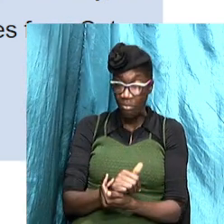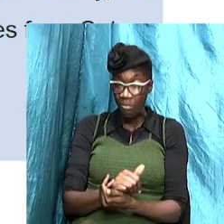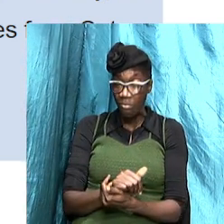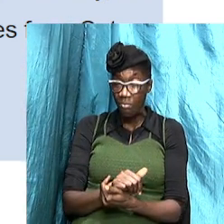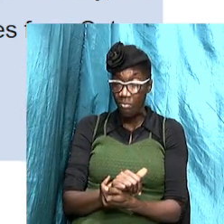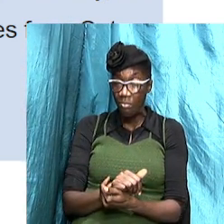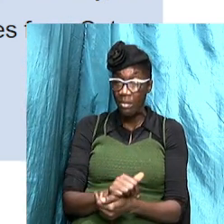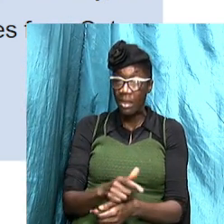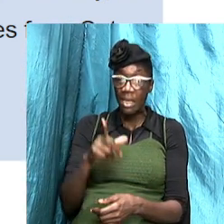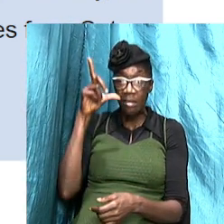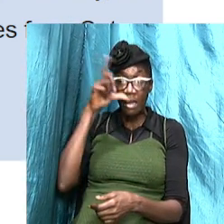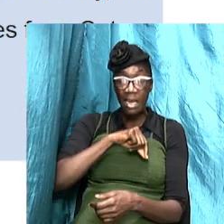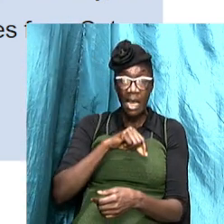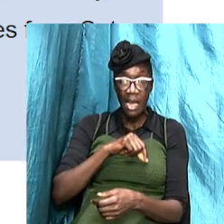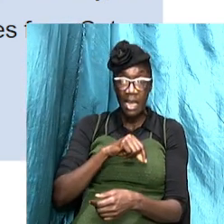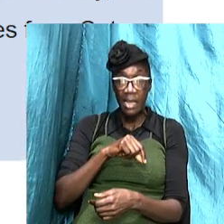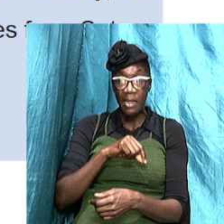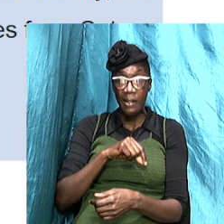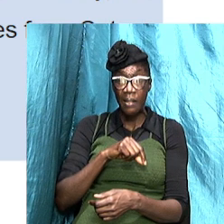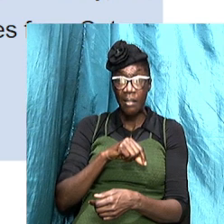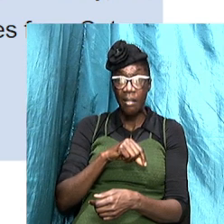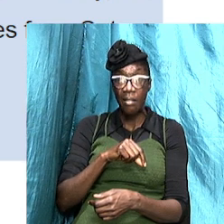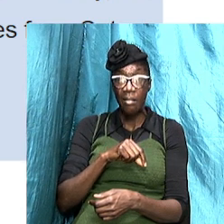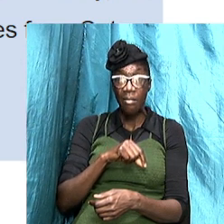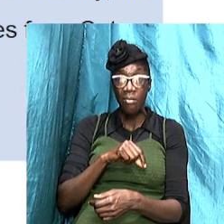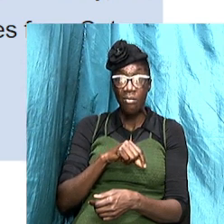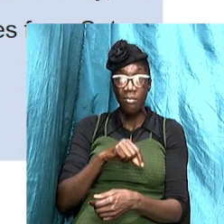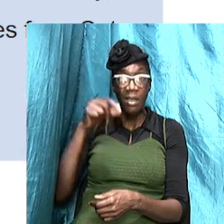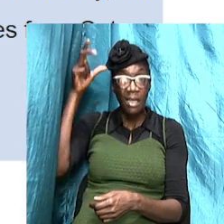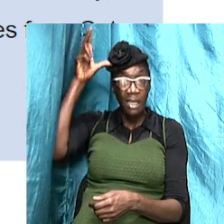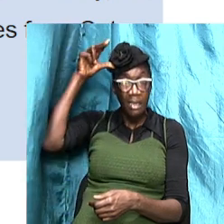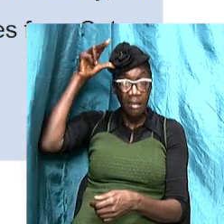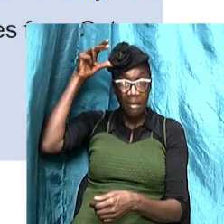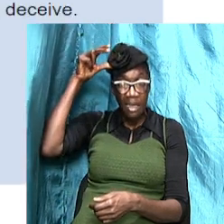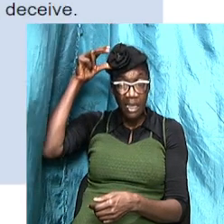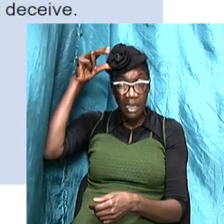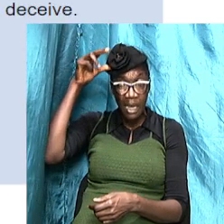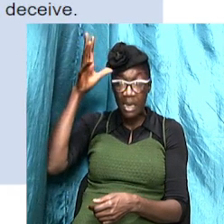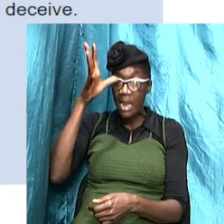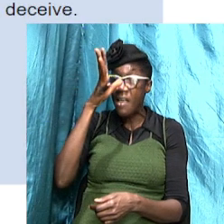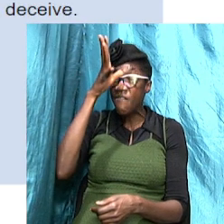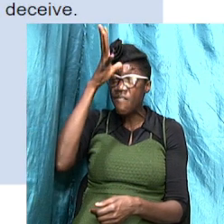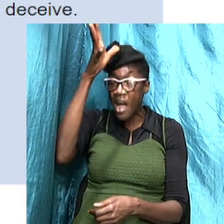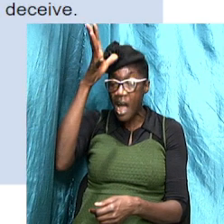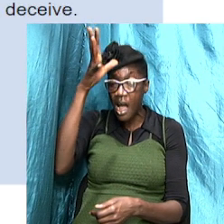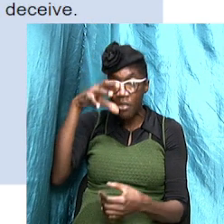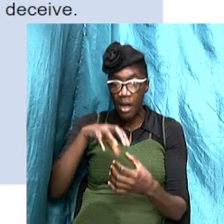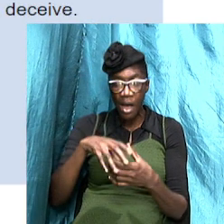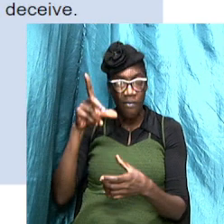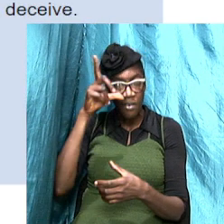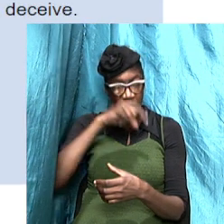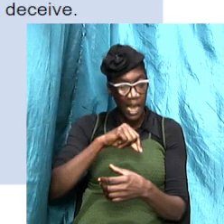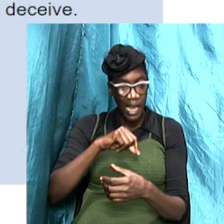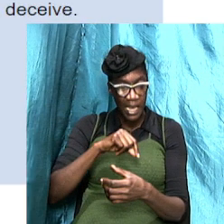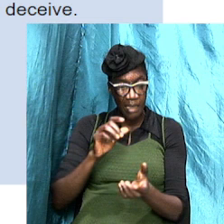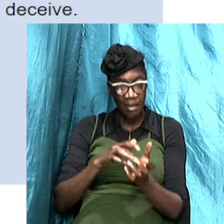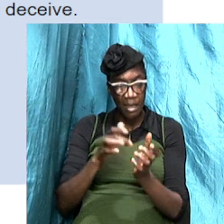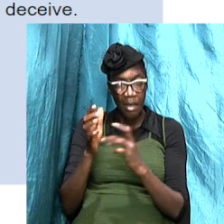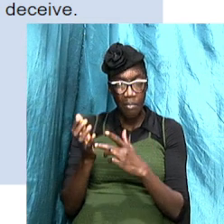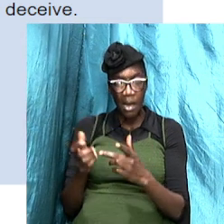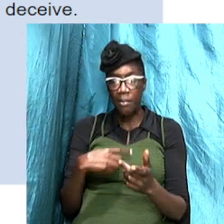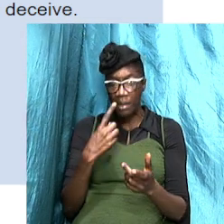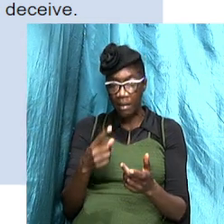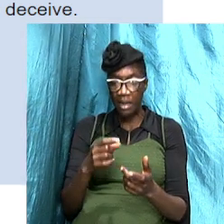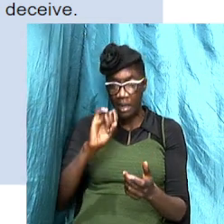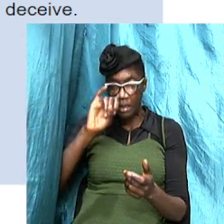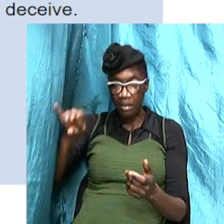doctrine is a lie and Satan is the father of lies the Bible says in John